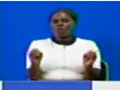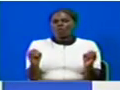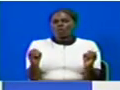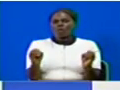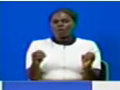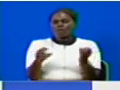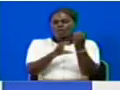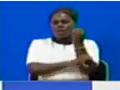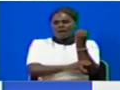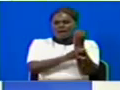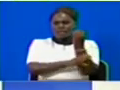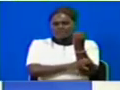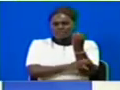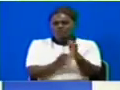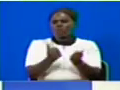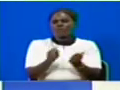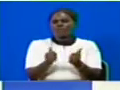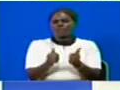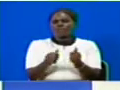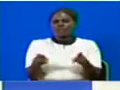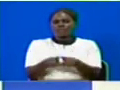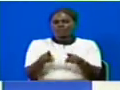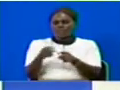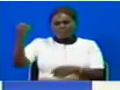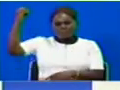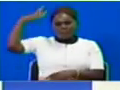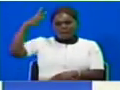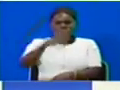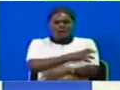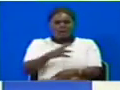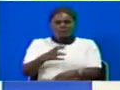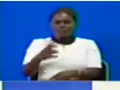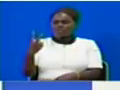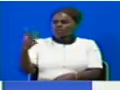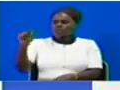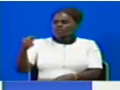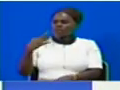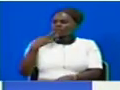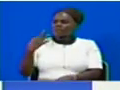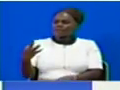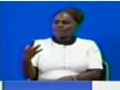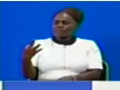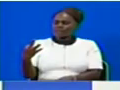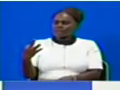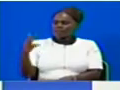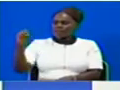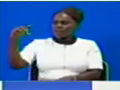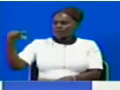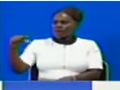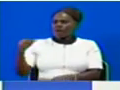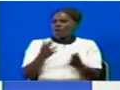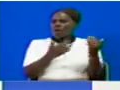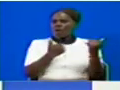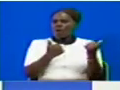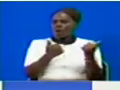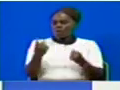the country uncompetitive. With an installed power capacity of 2,300 megawatts, the country hopes to match